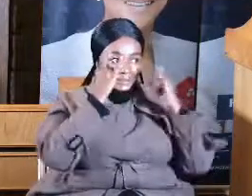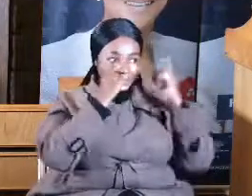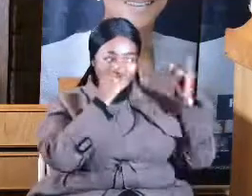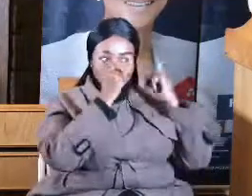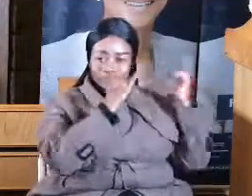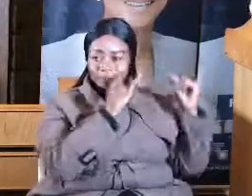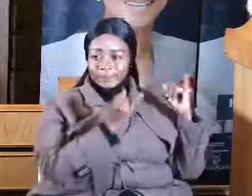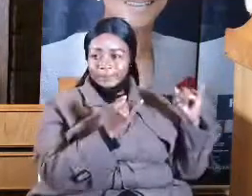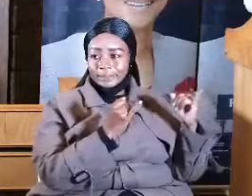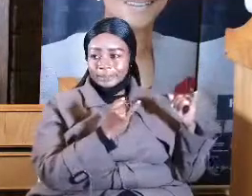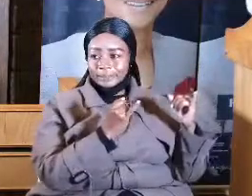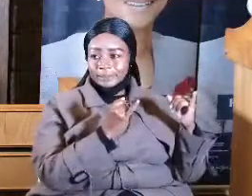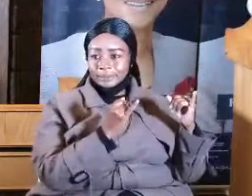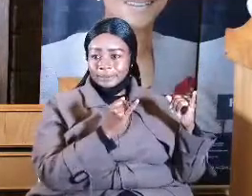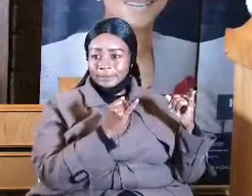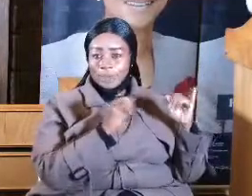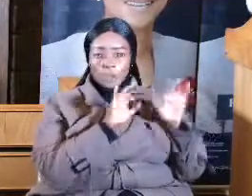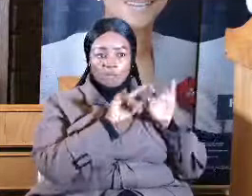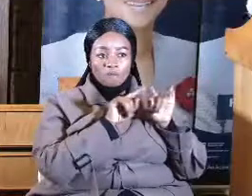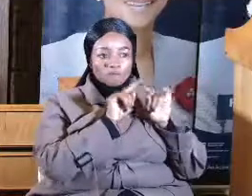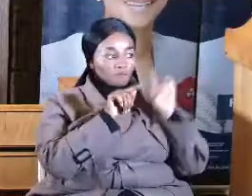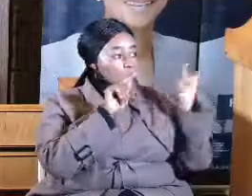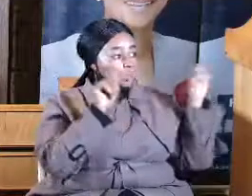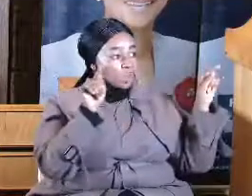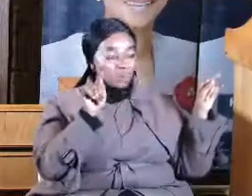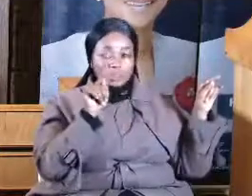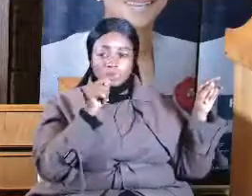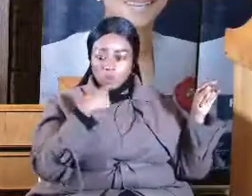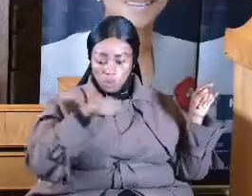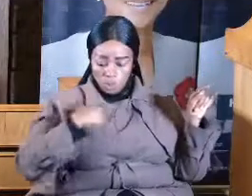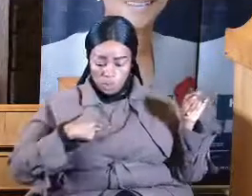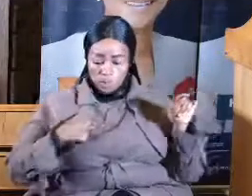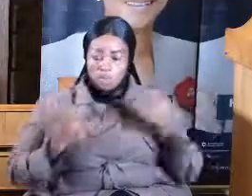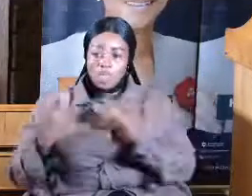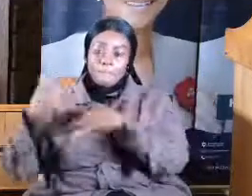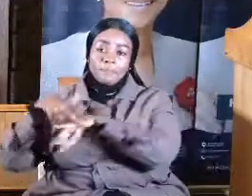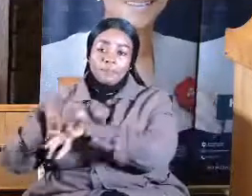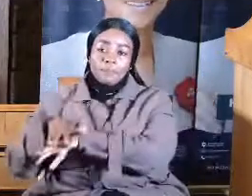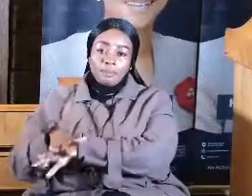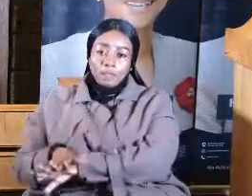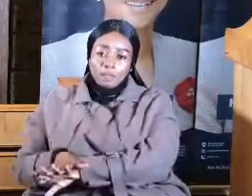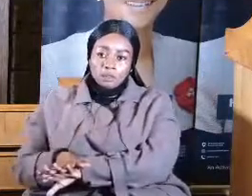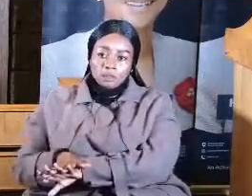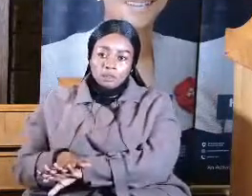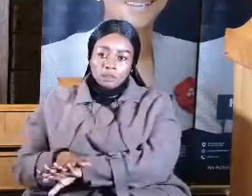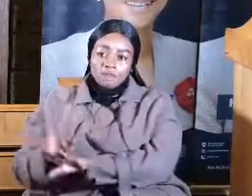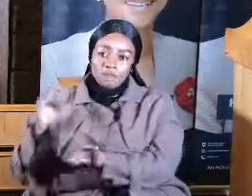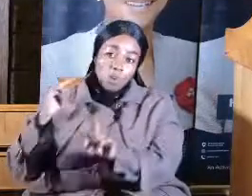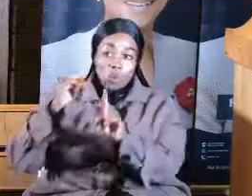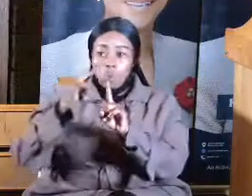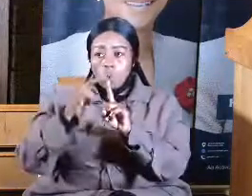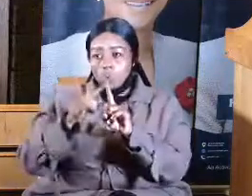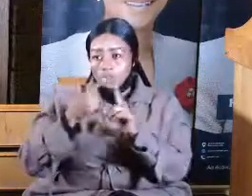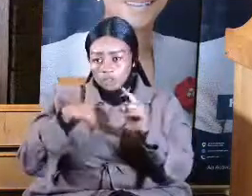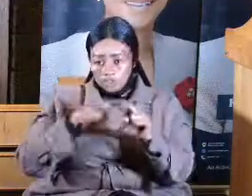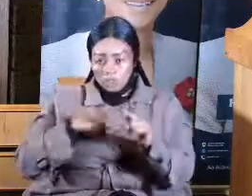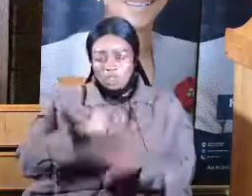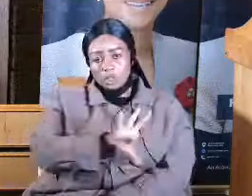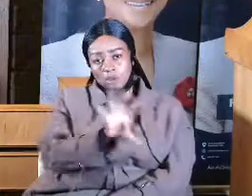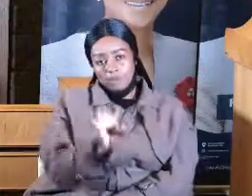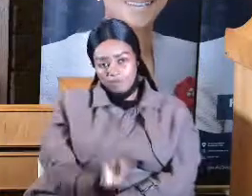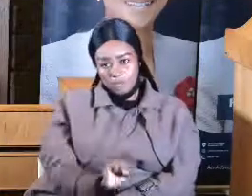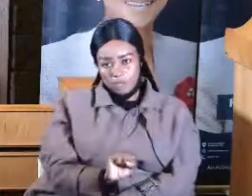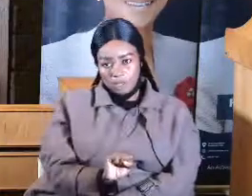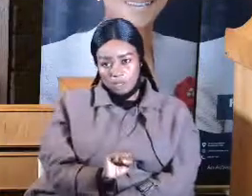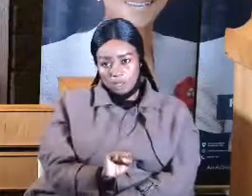up for those who are supposed to be the implementers of our goals as the nation.